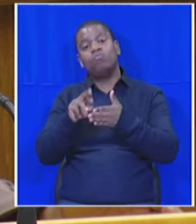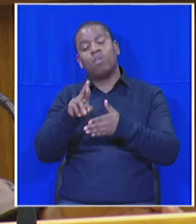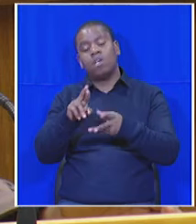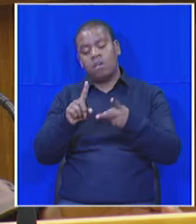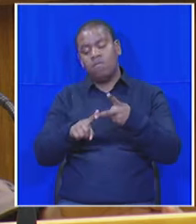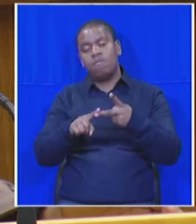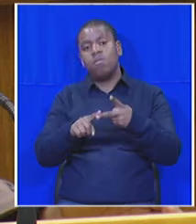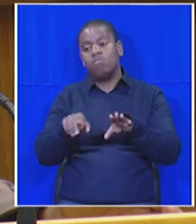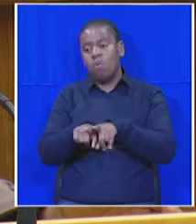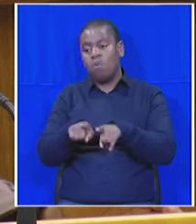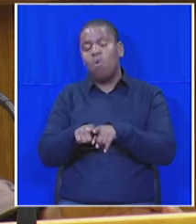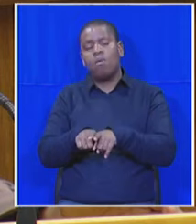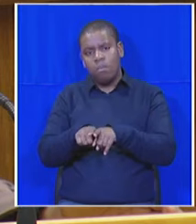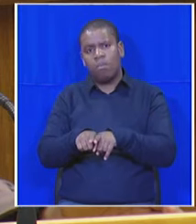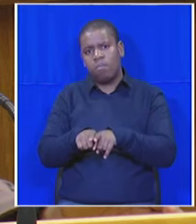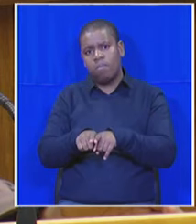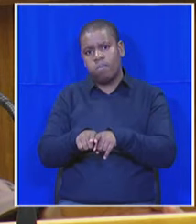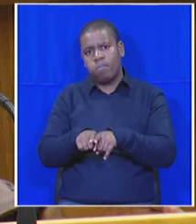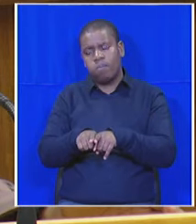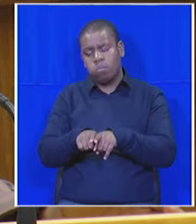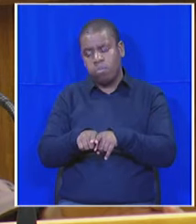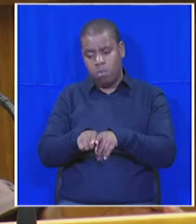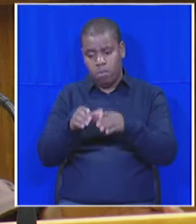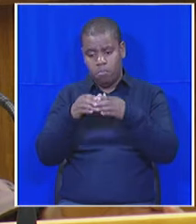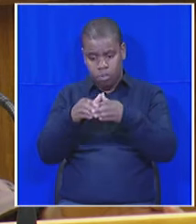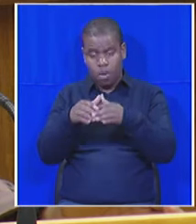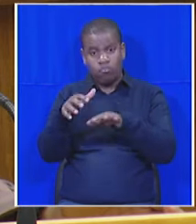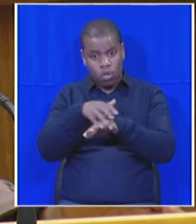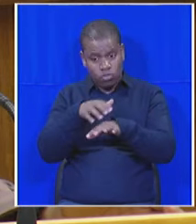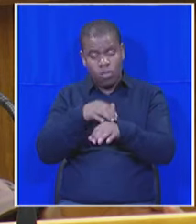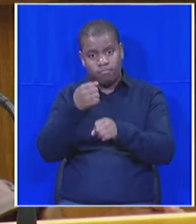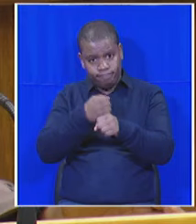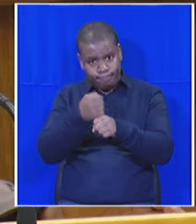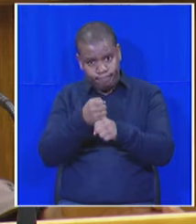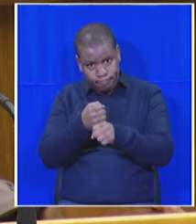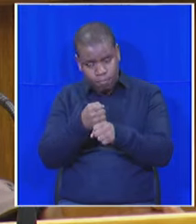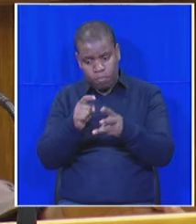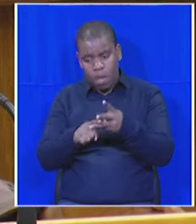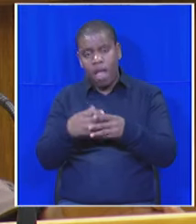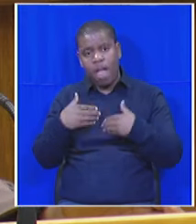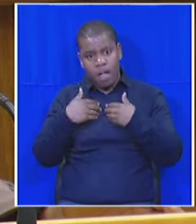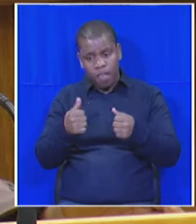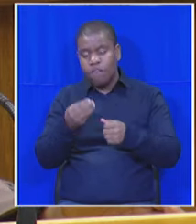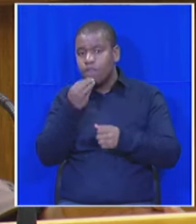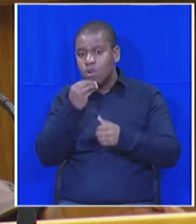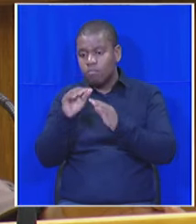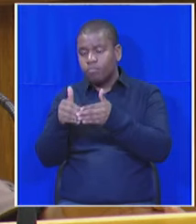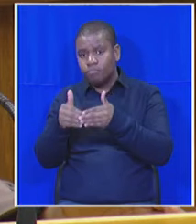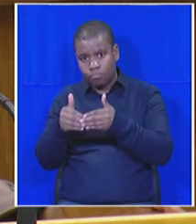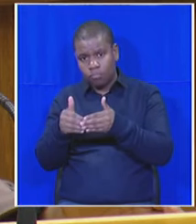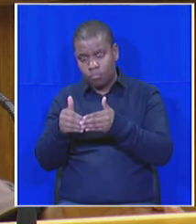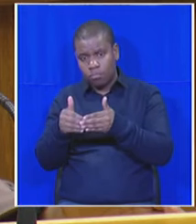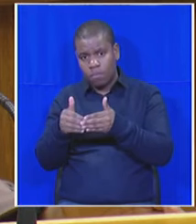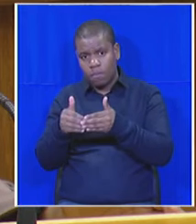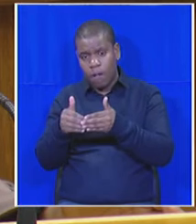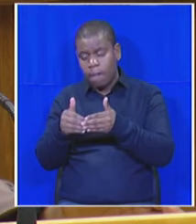million respectively in the sectors of agricultural production, health, food